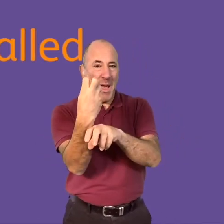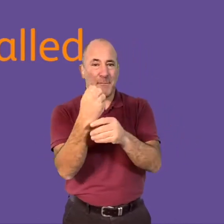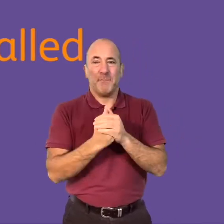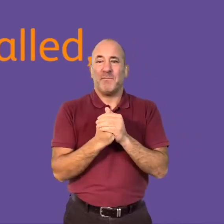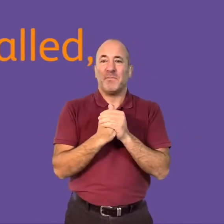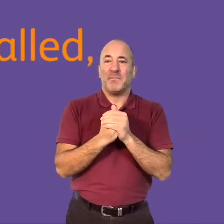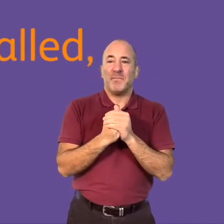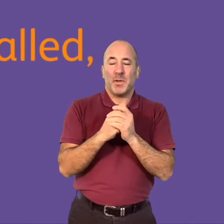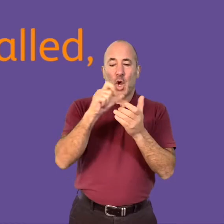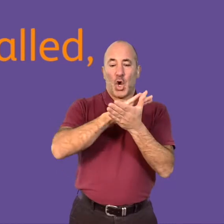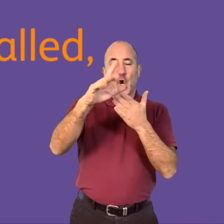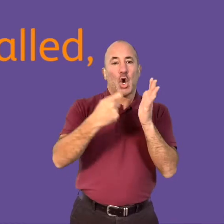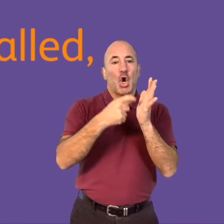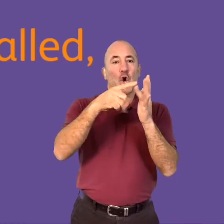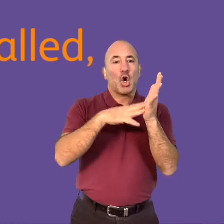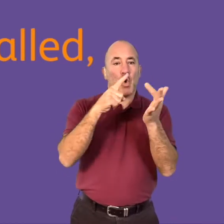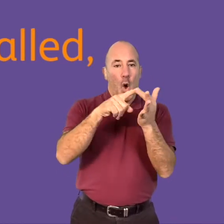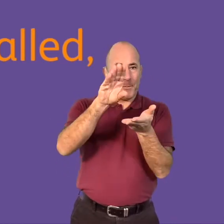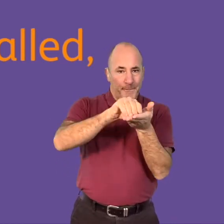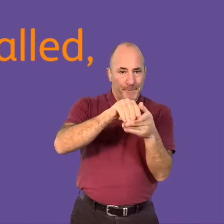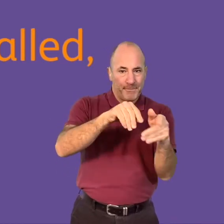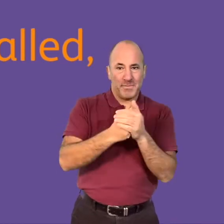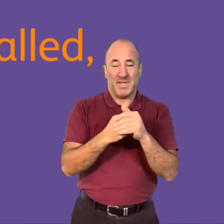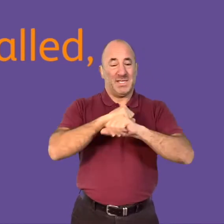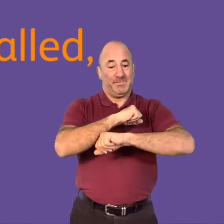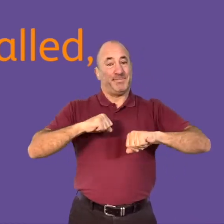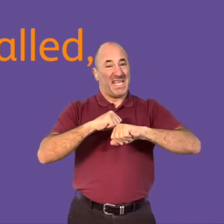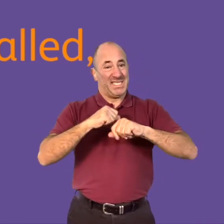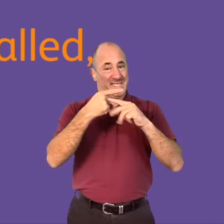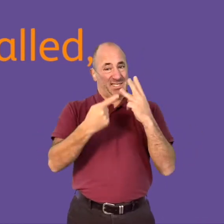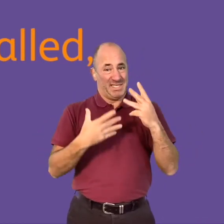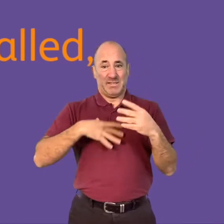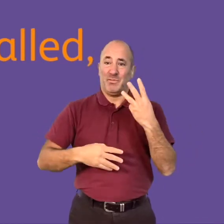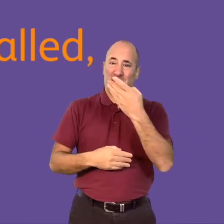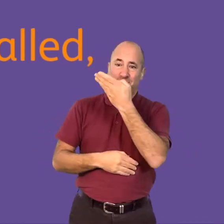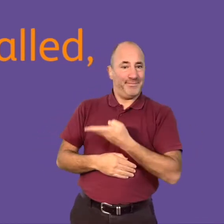webcam, Chrome browser installed, and some space.